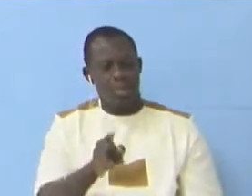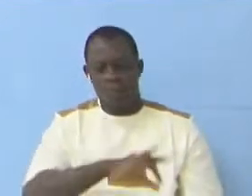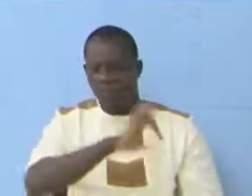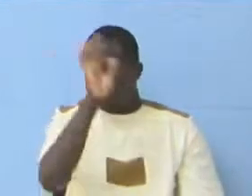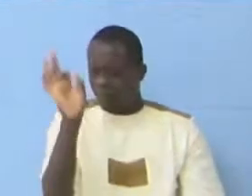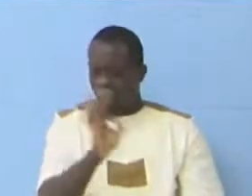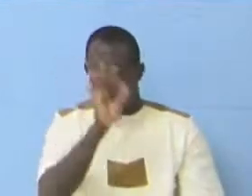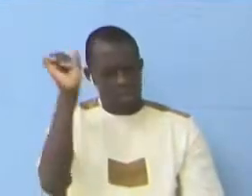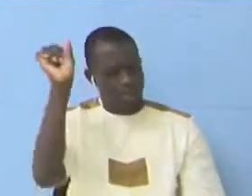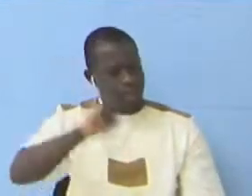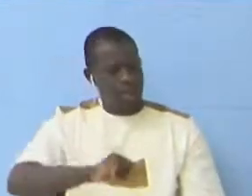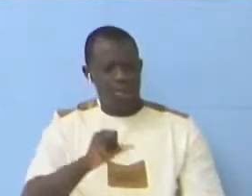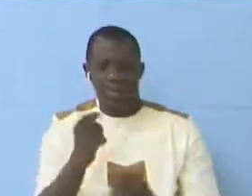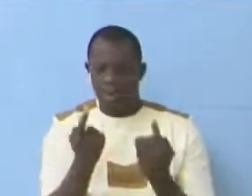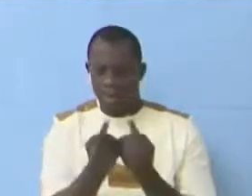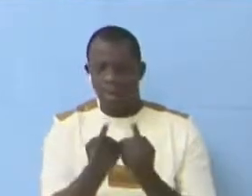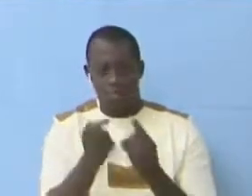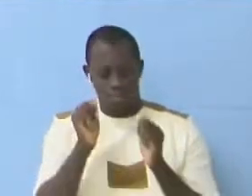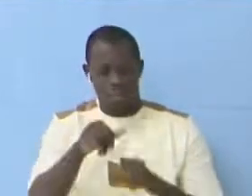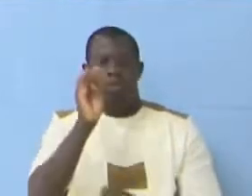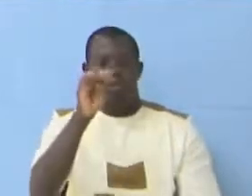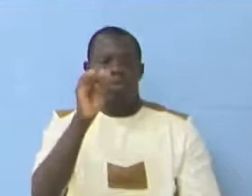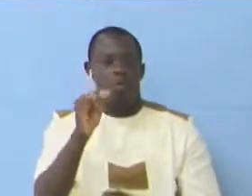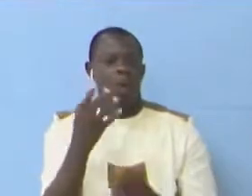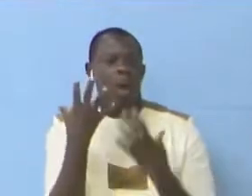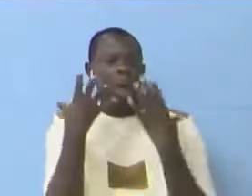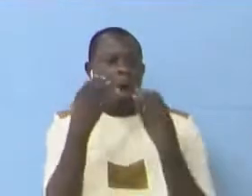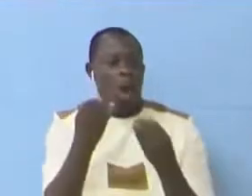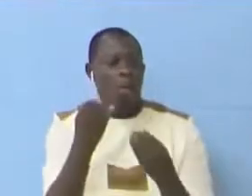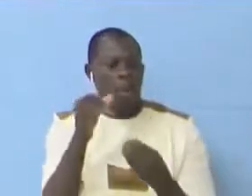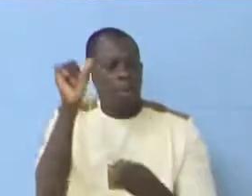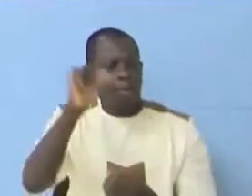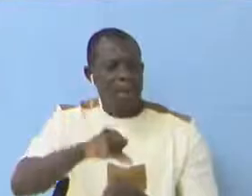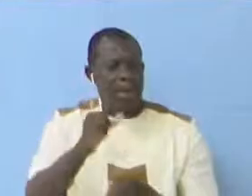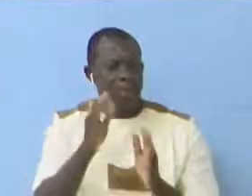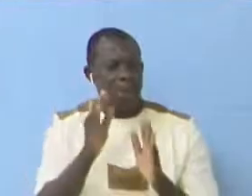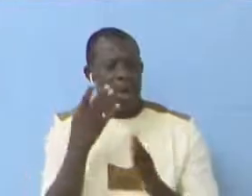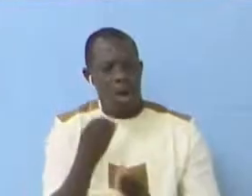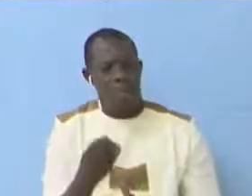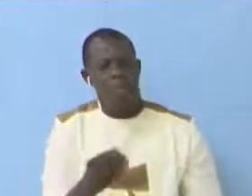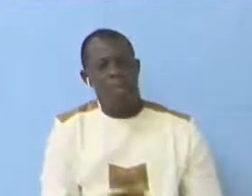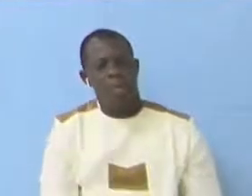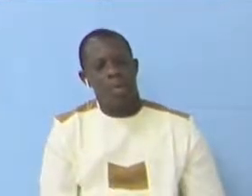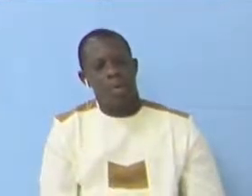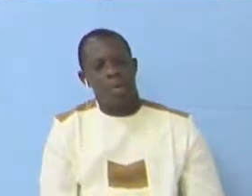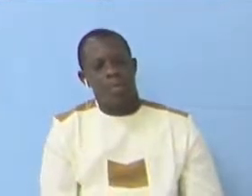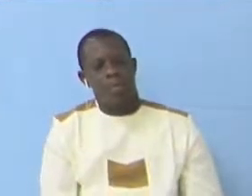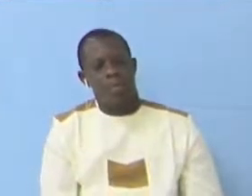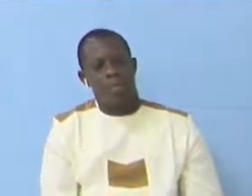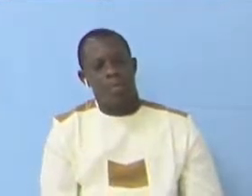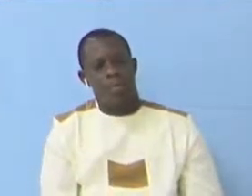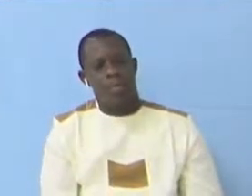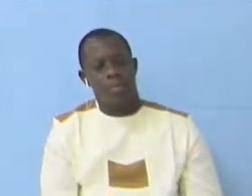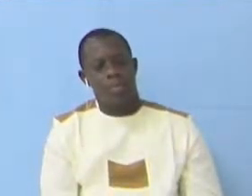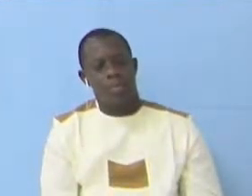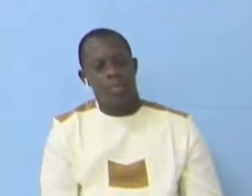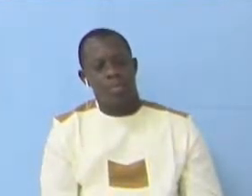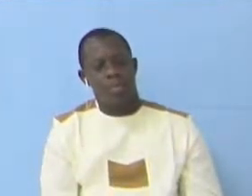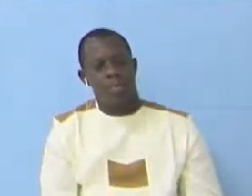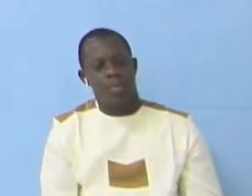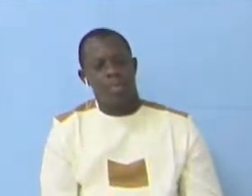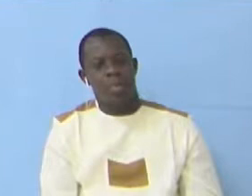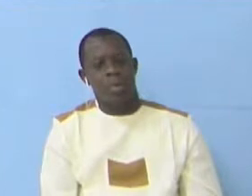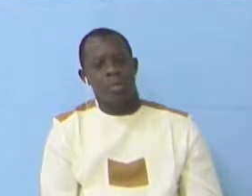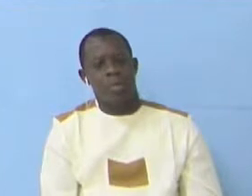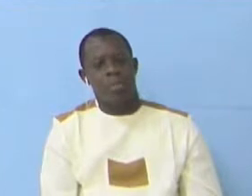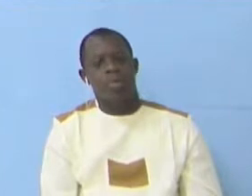would call it. Nag lu bon la woon. How was it bad? Naka la bone woon. Would eventually distract the